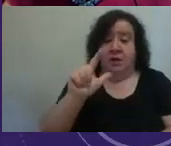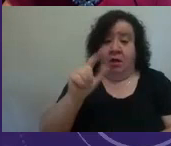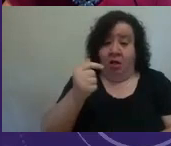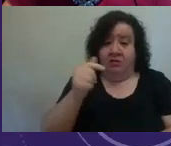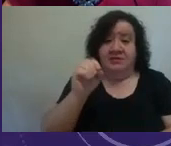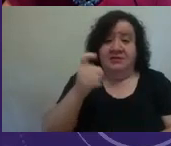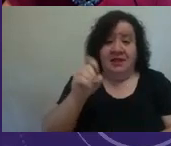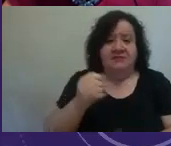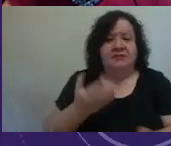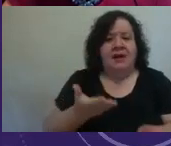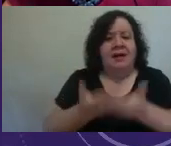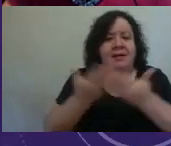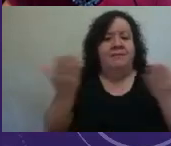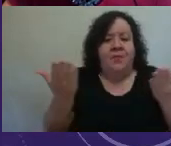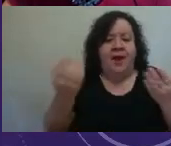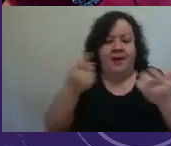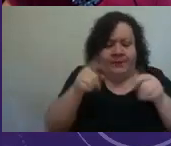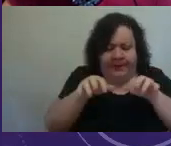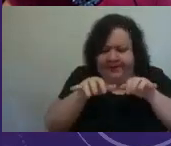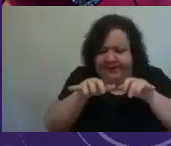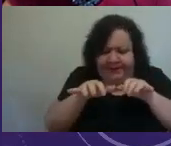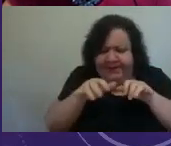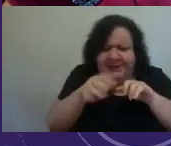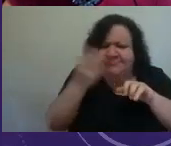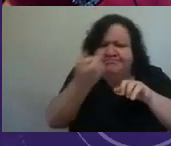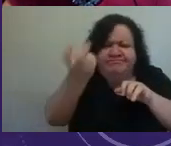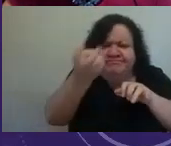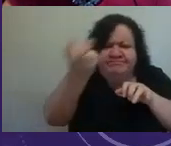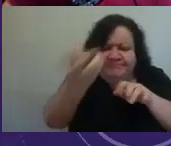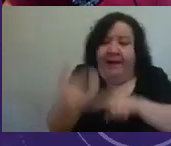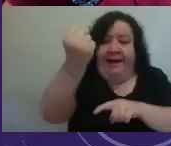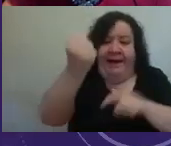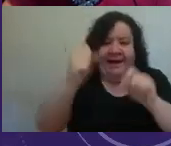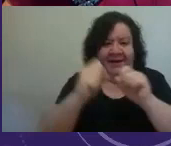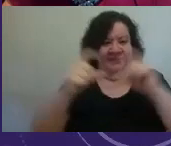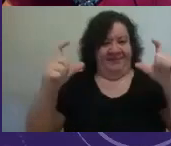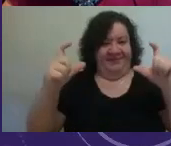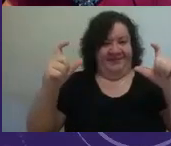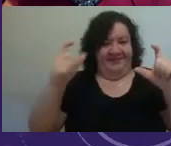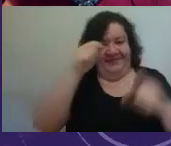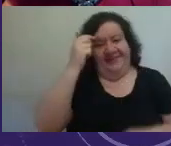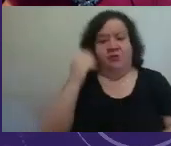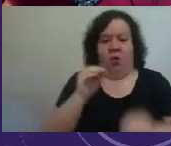keywords into the alt text, it will pop up in the search engine. So